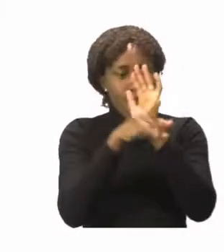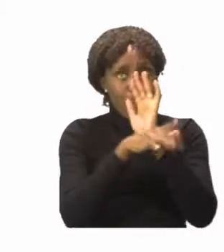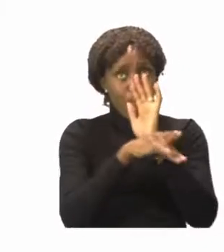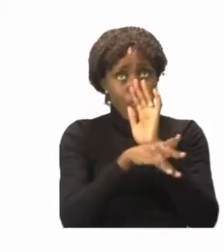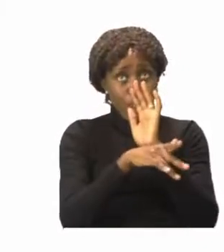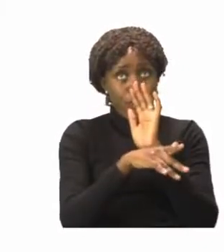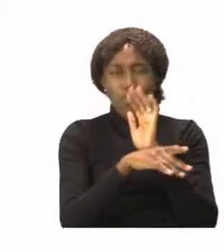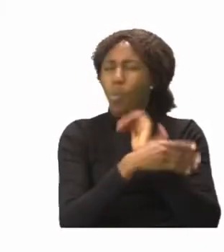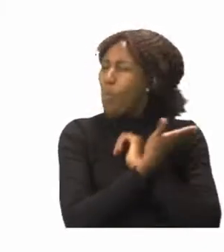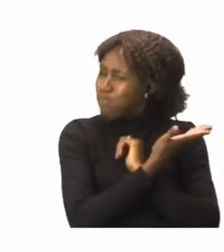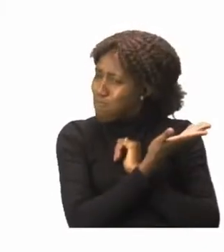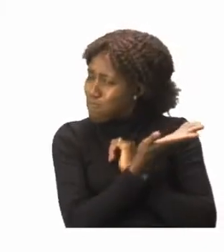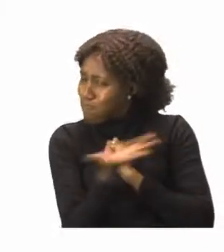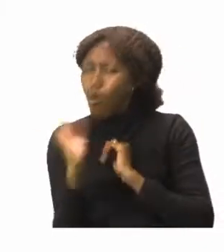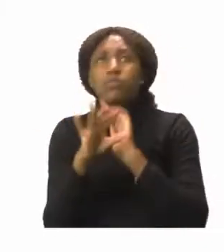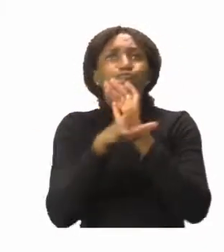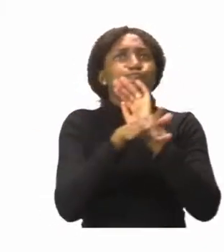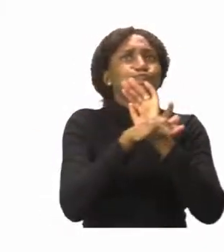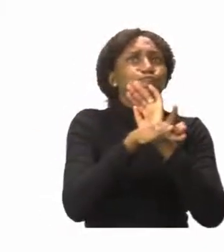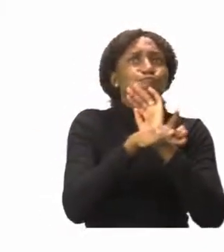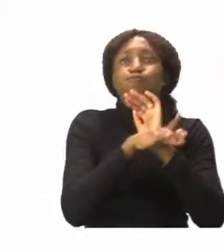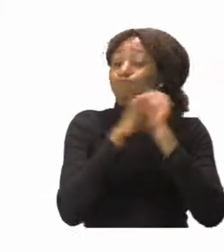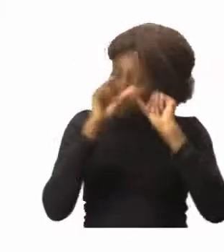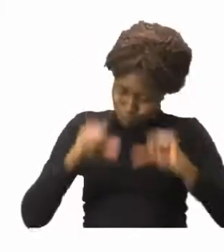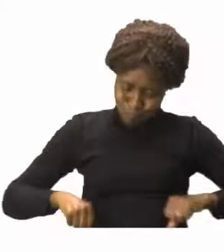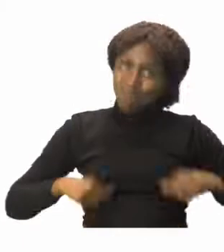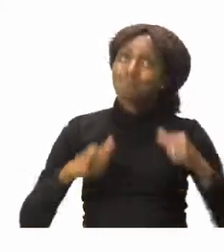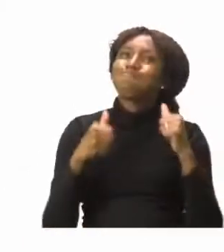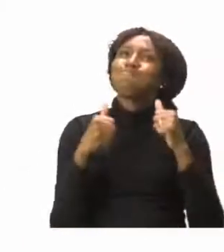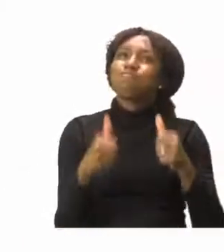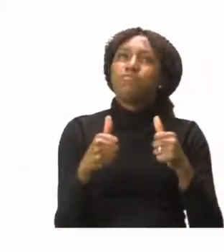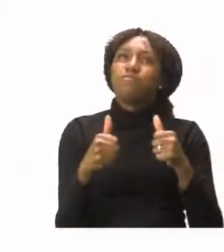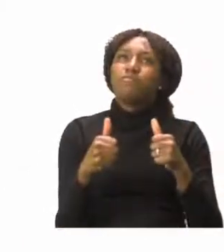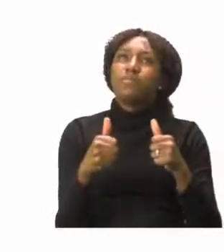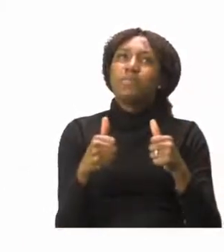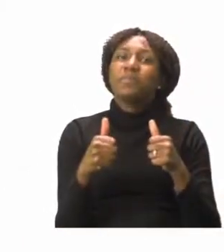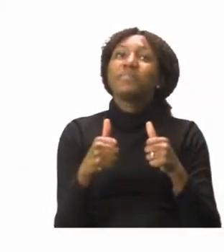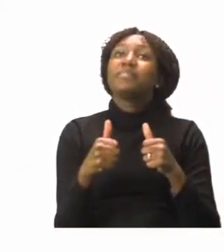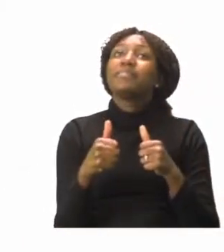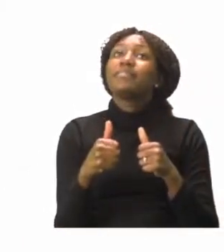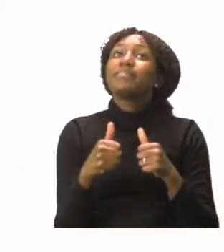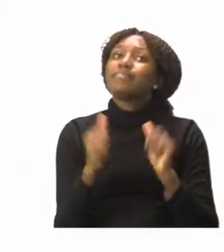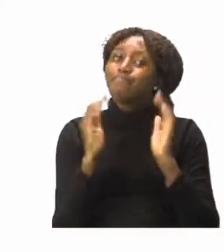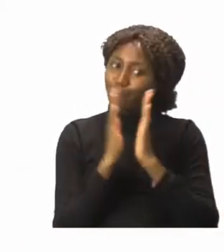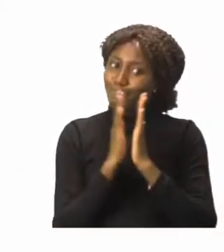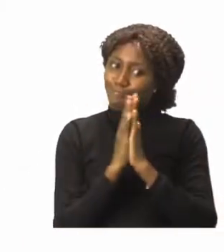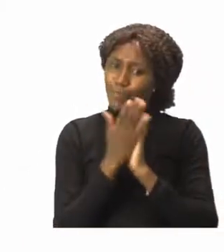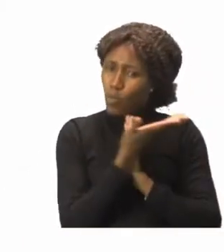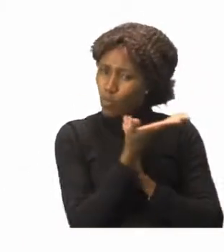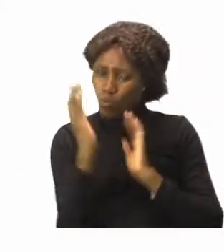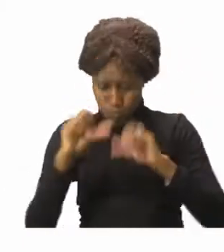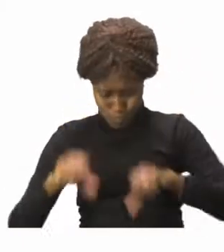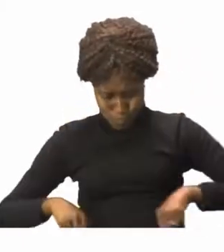So all of our fruits, the ones that we eat, are healthy. You can go ahead and circle